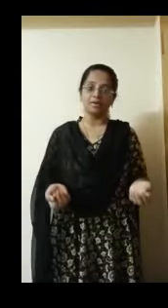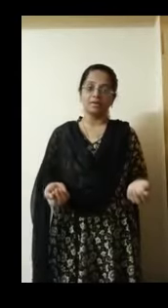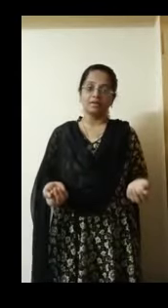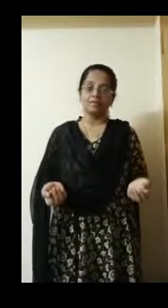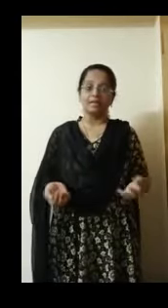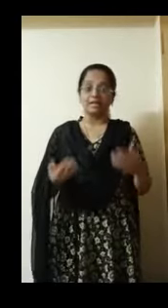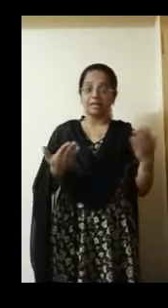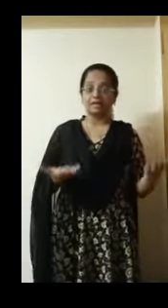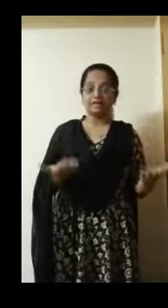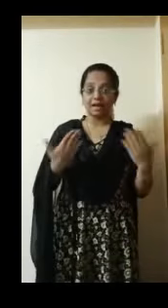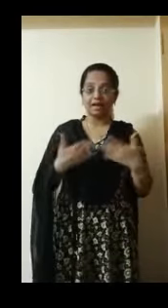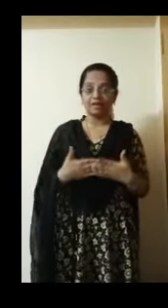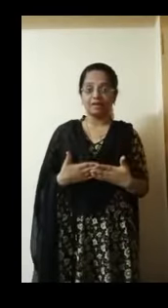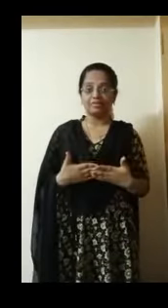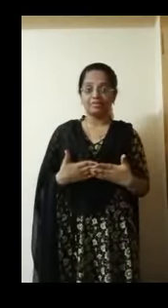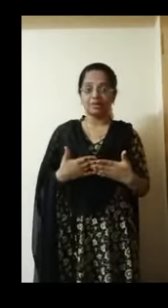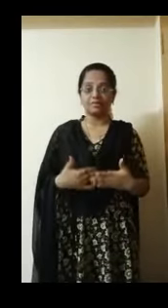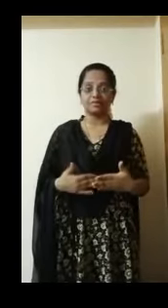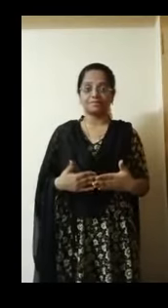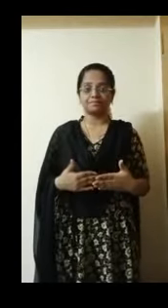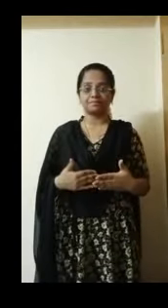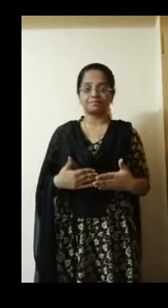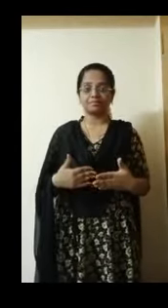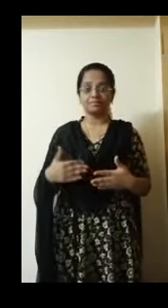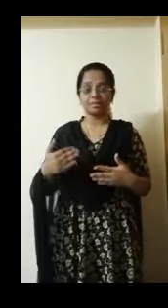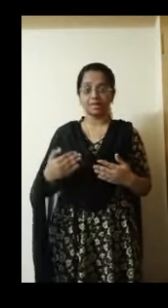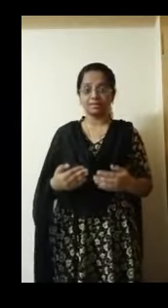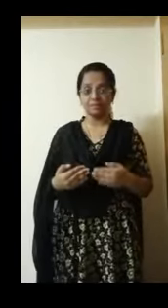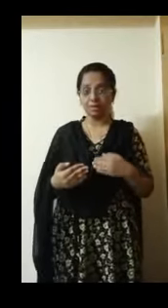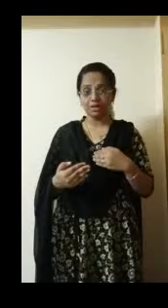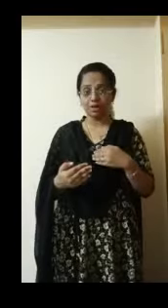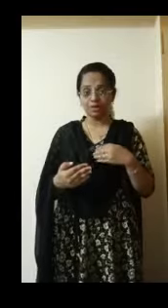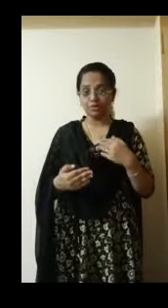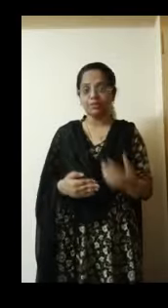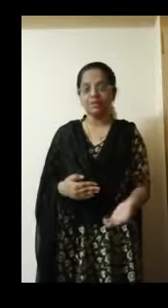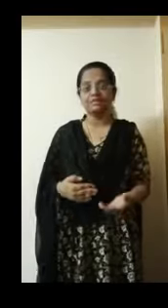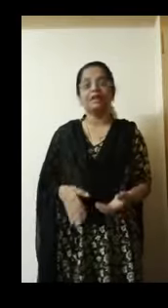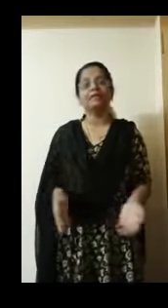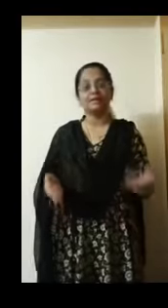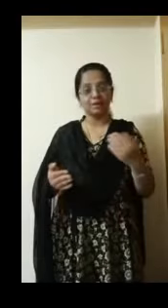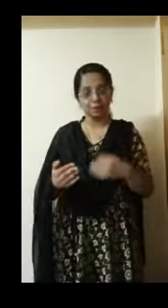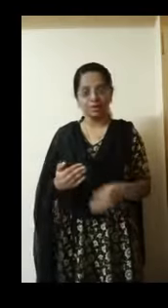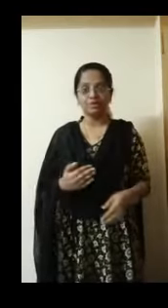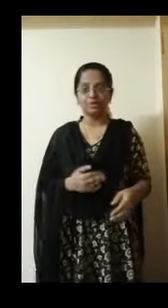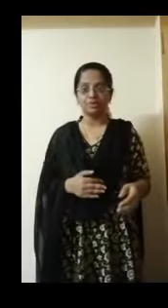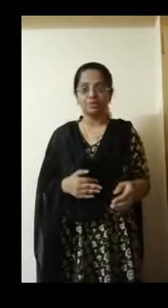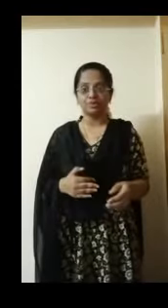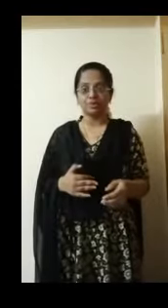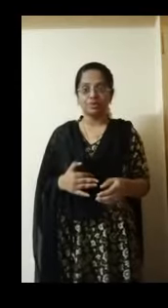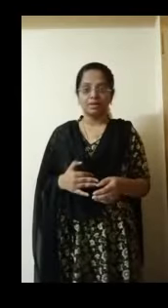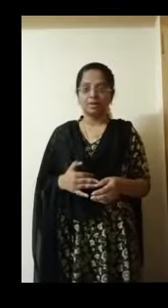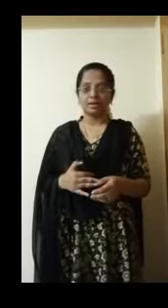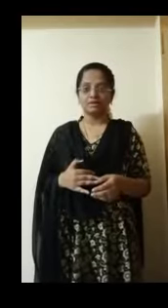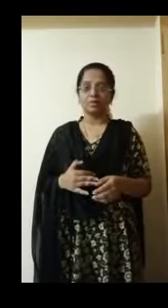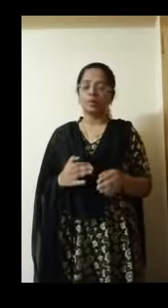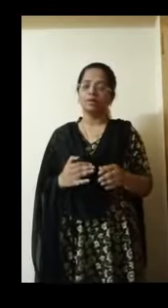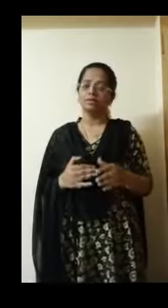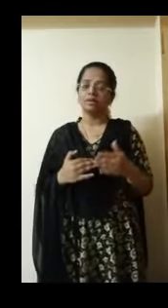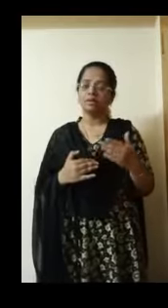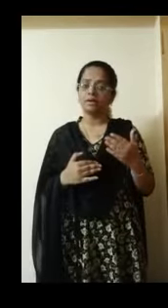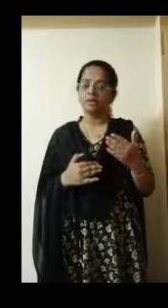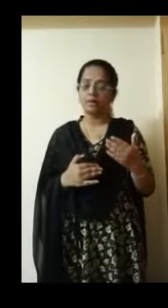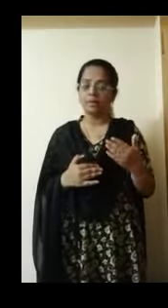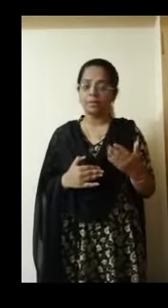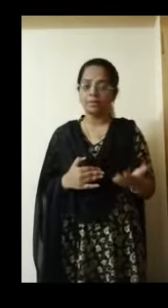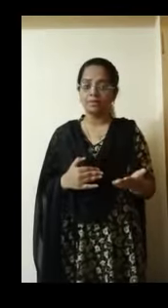often that they are caring for us. They are simply not showing and they are doing too. Right? So what is